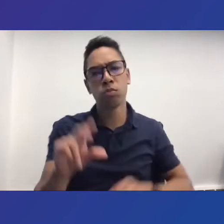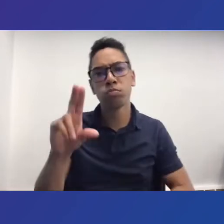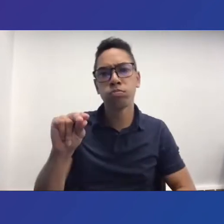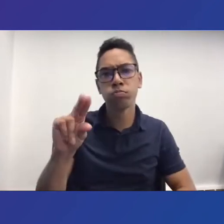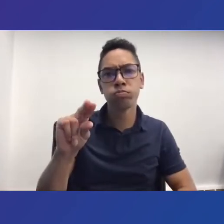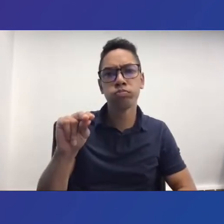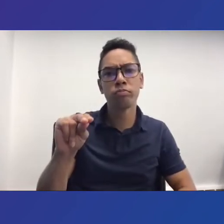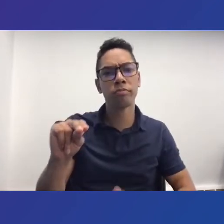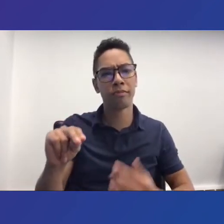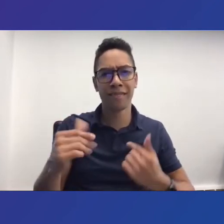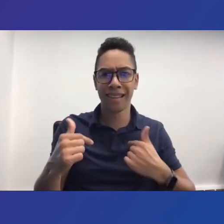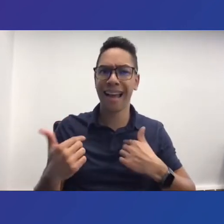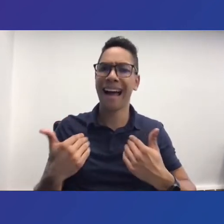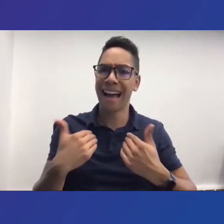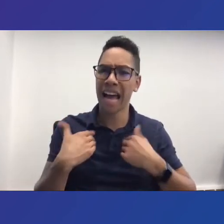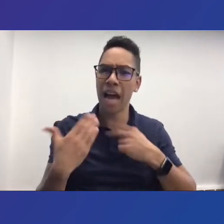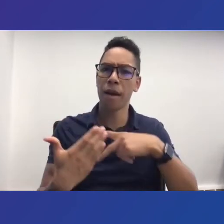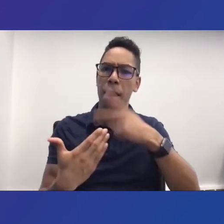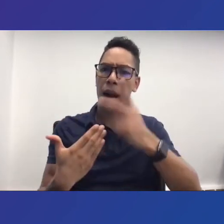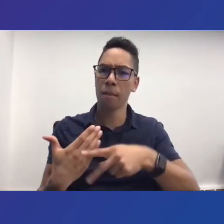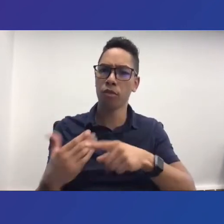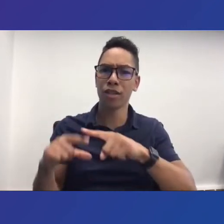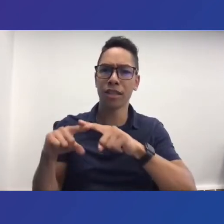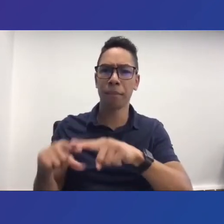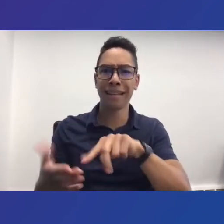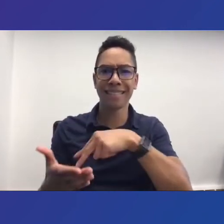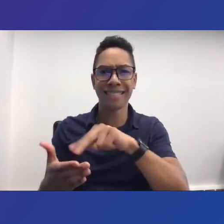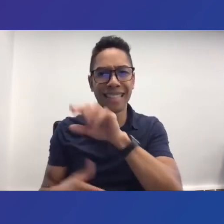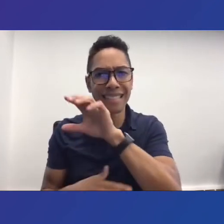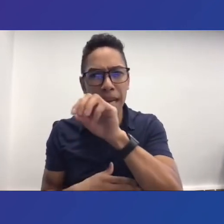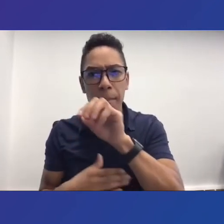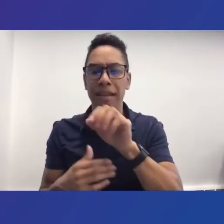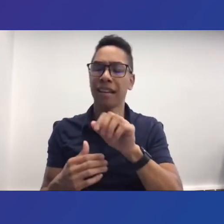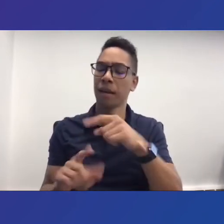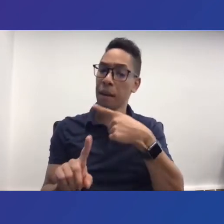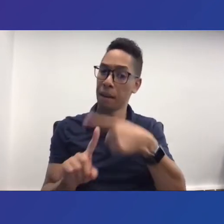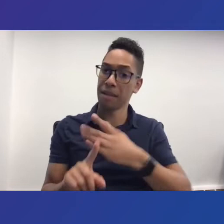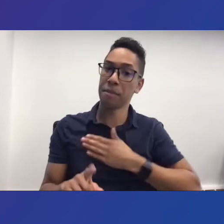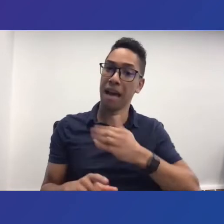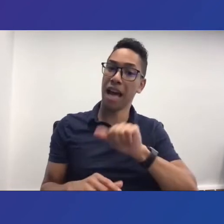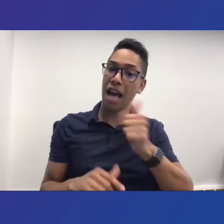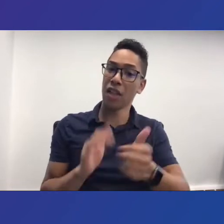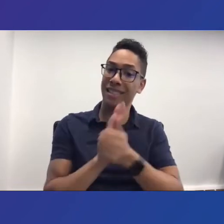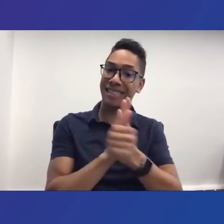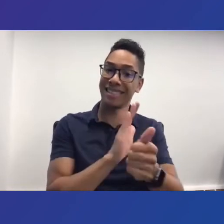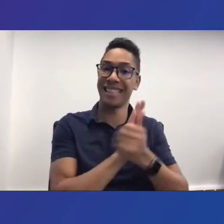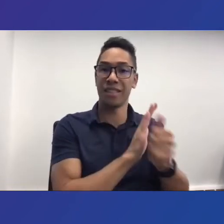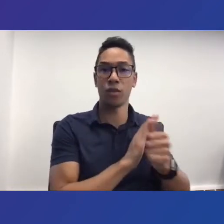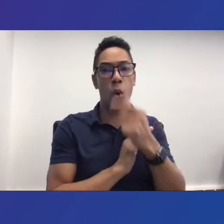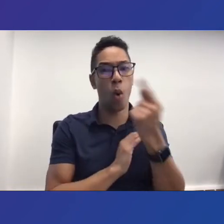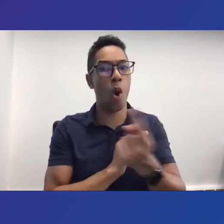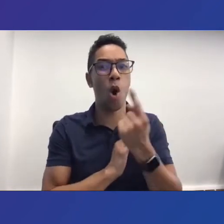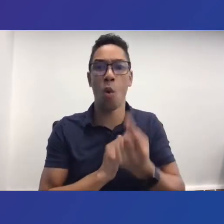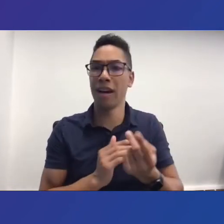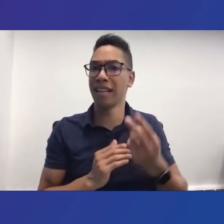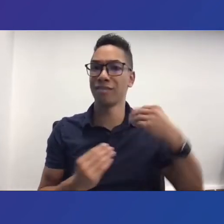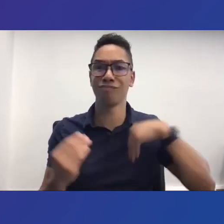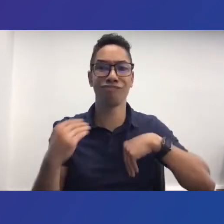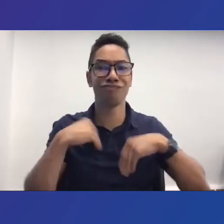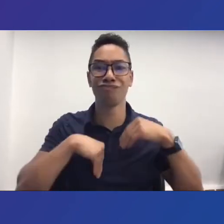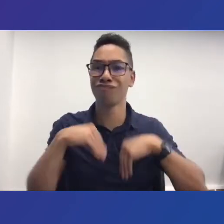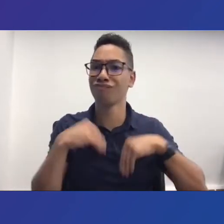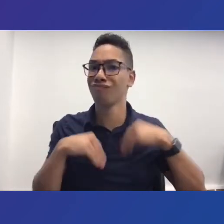project-based dance company and I've worked with other artists, and I find that my arts administration skills are always in use. I'm always doing some level of